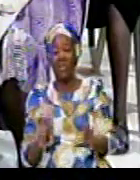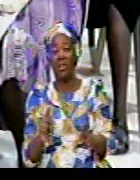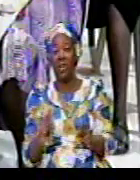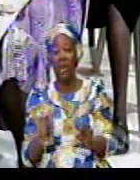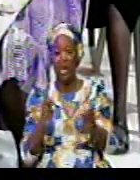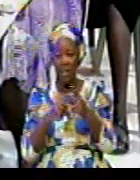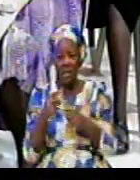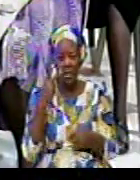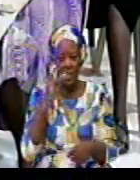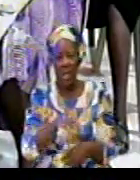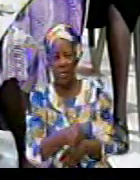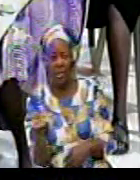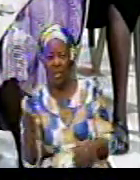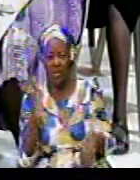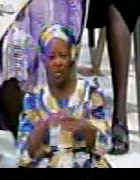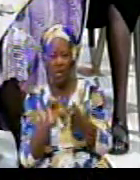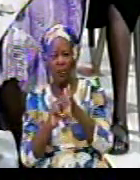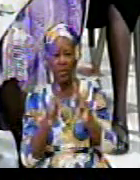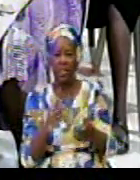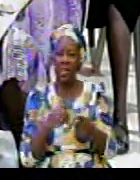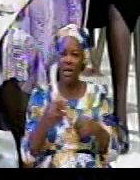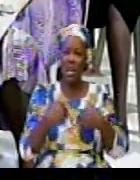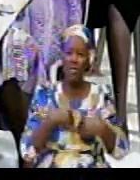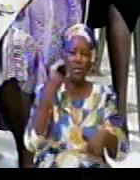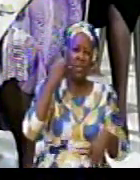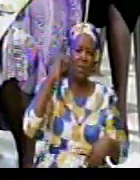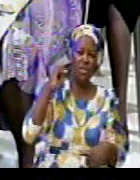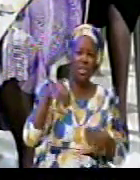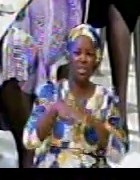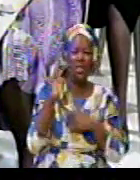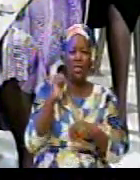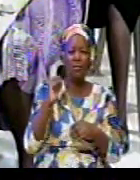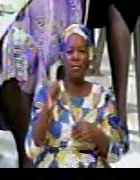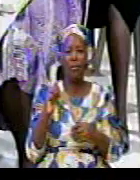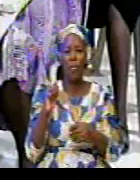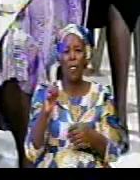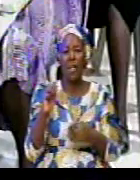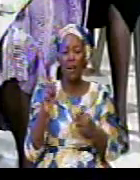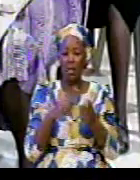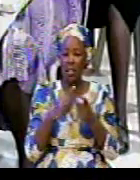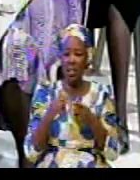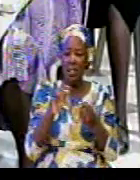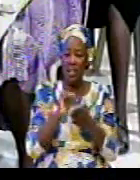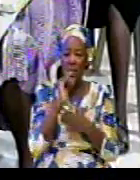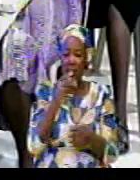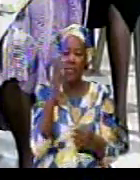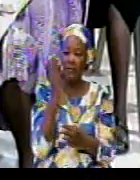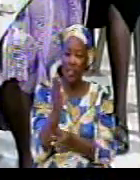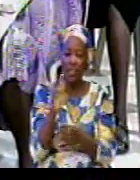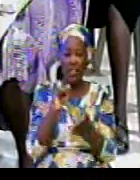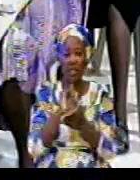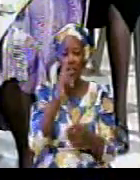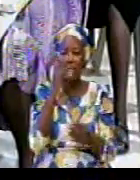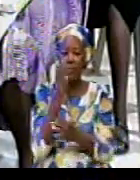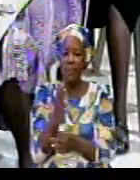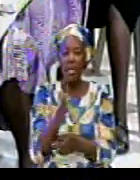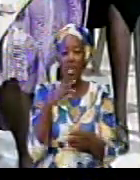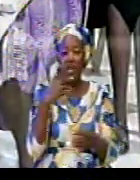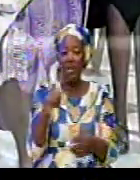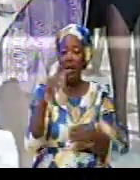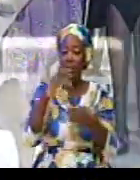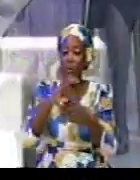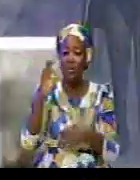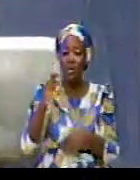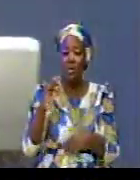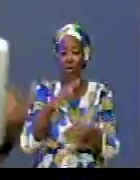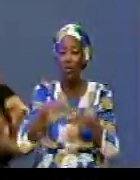saw Mr. So-and-so, before he saw Mrs. So-and-so. And then envy and jealousy, and then emulation. That's